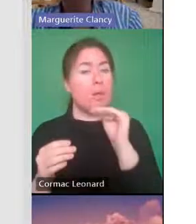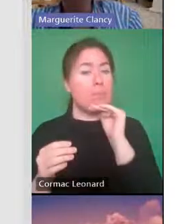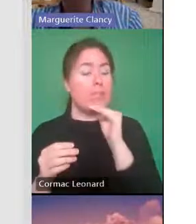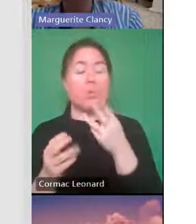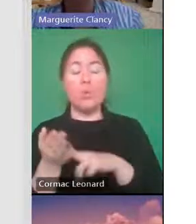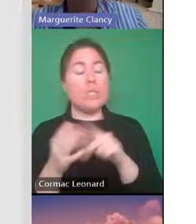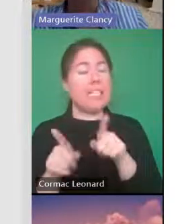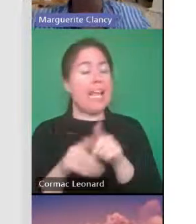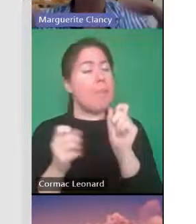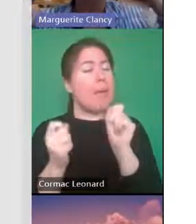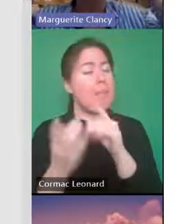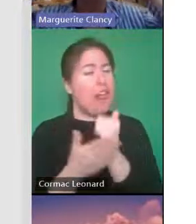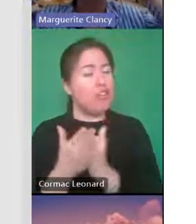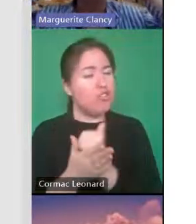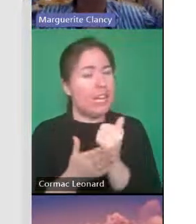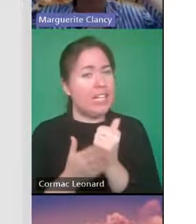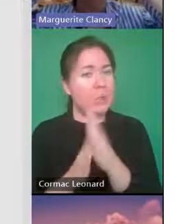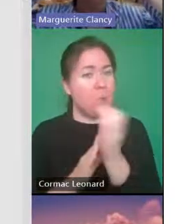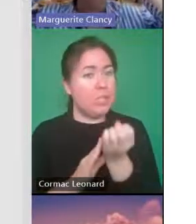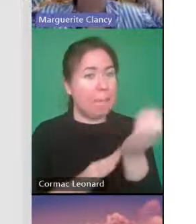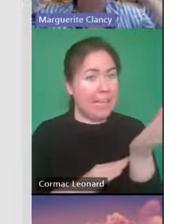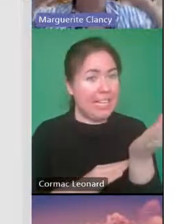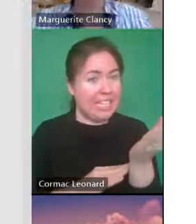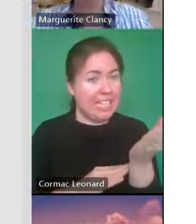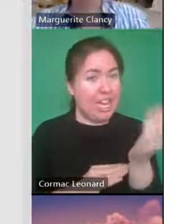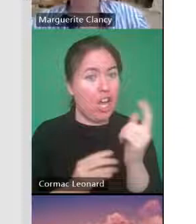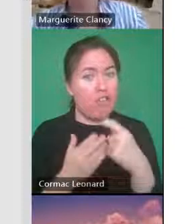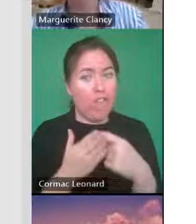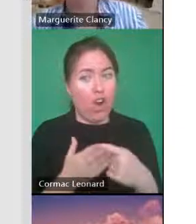a community referral? And yes, that is possible.